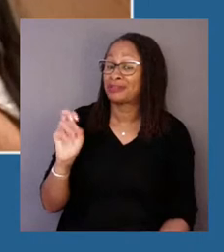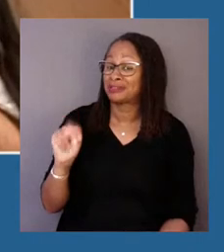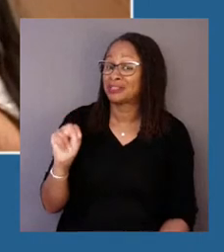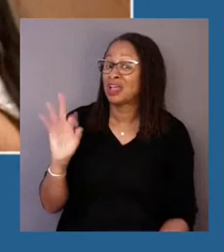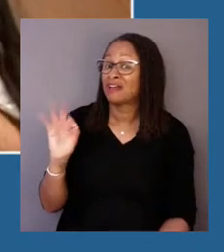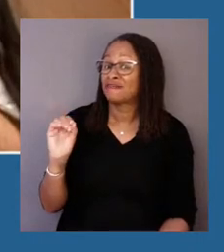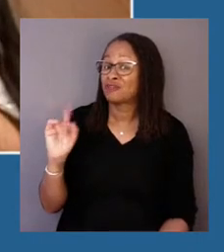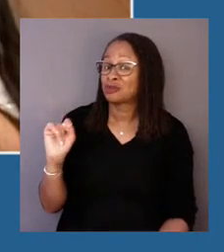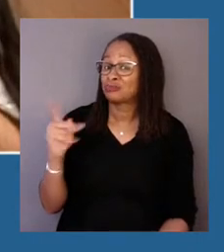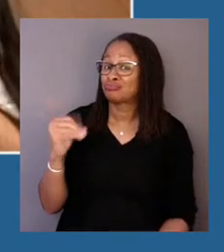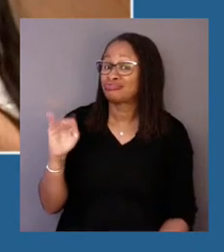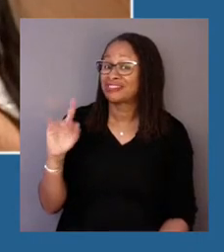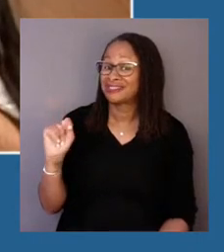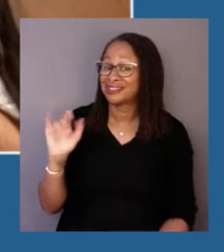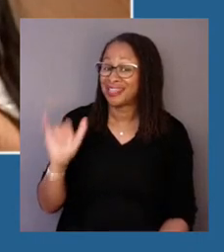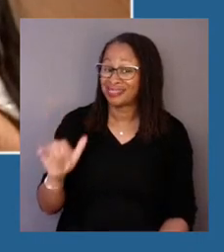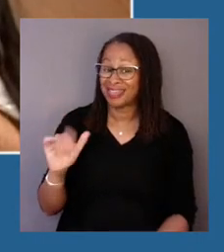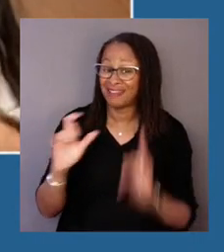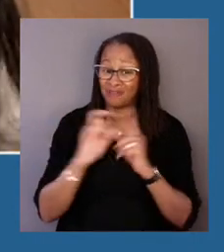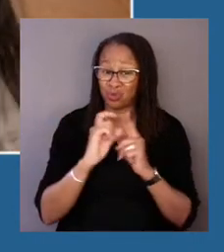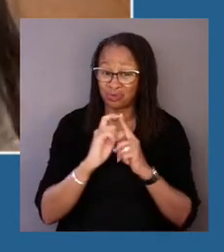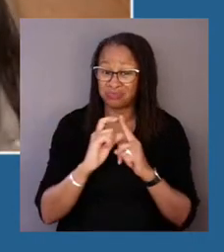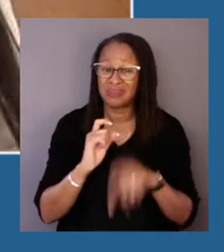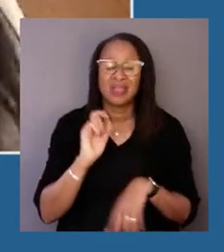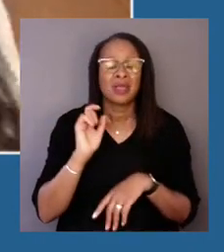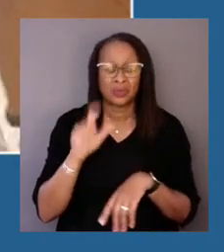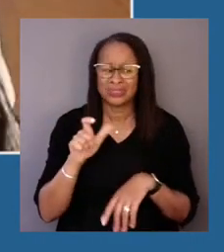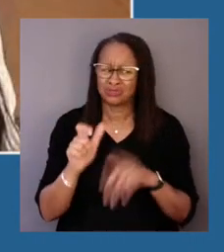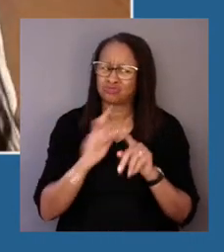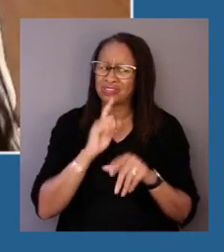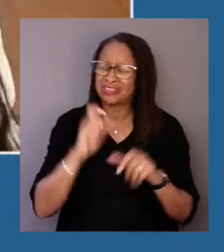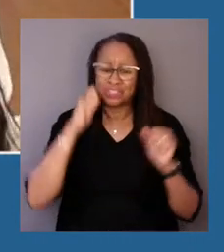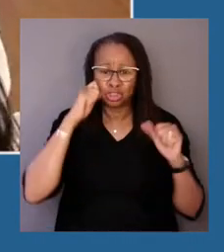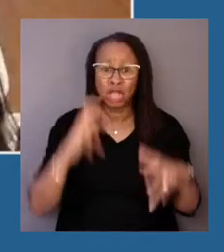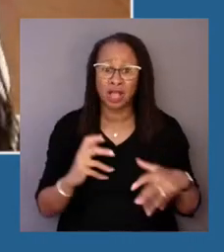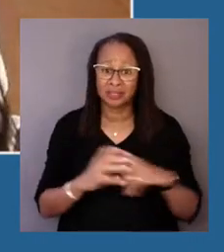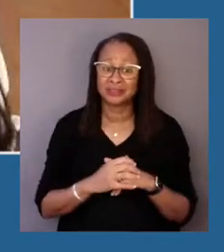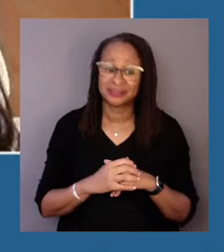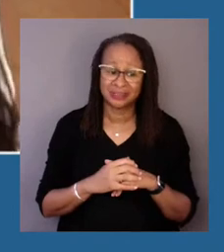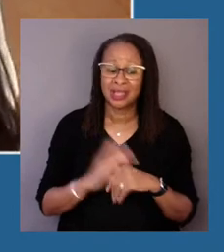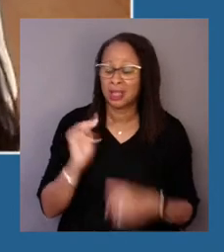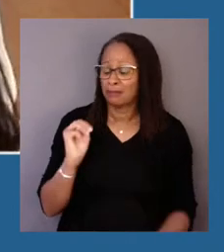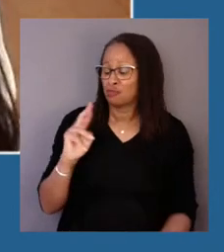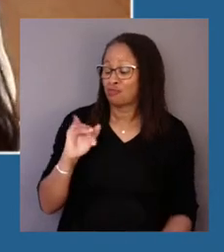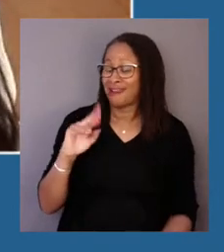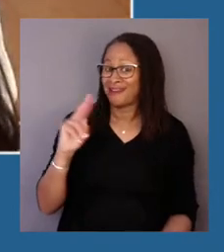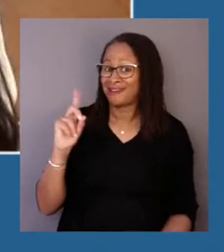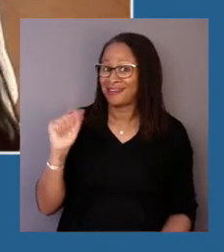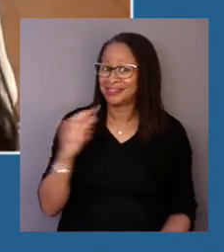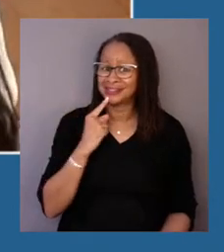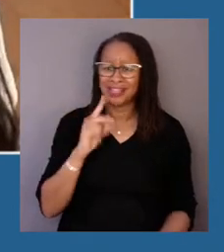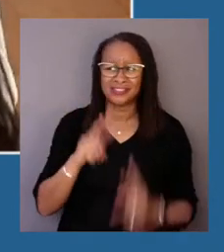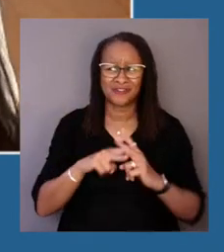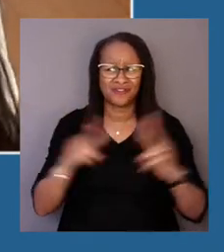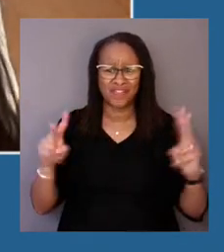Yeah. It was very creative of them. It was. It's genius.